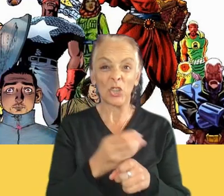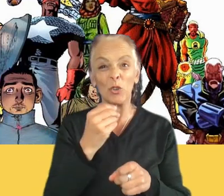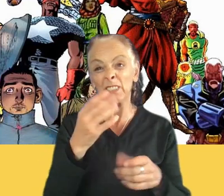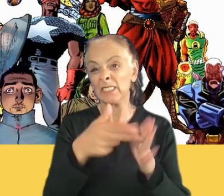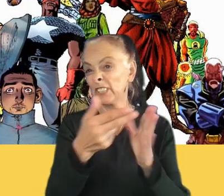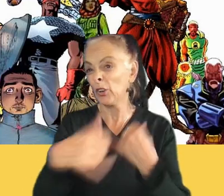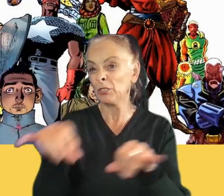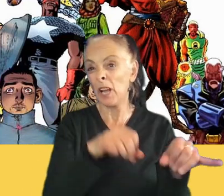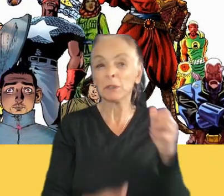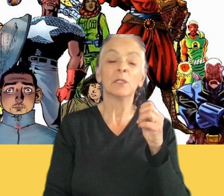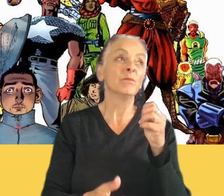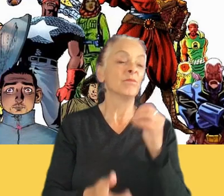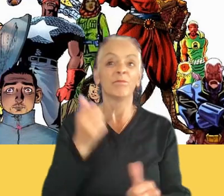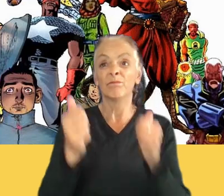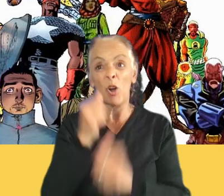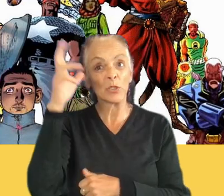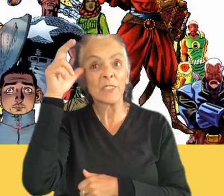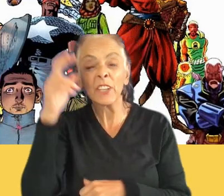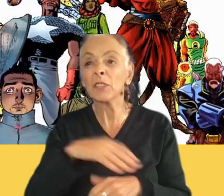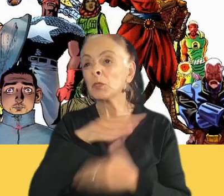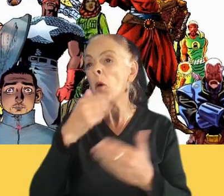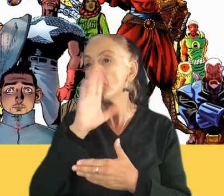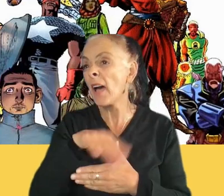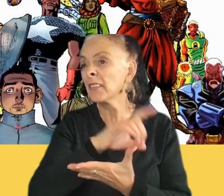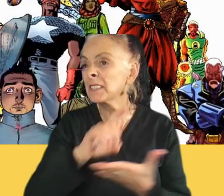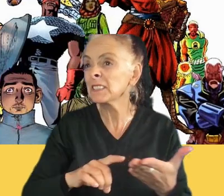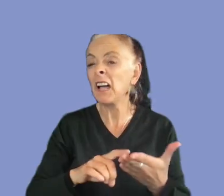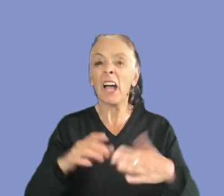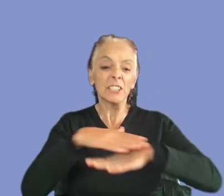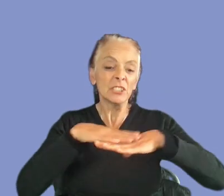villains, all poorly designed and shallow and outright insulting.